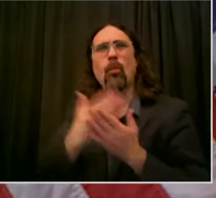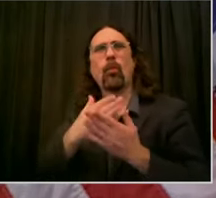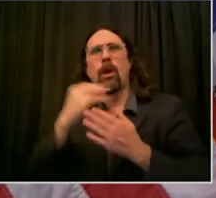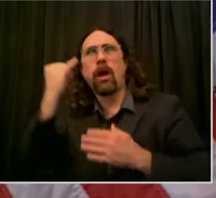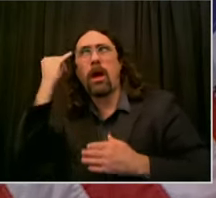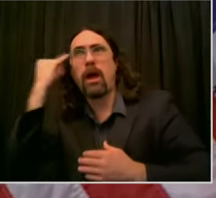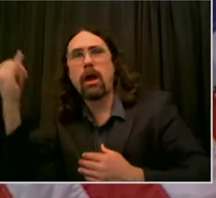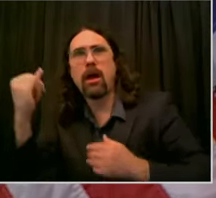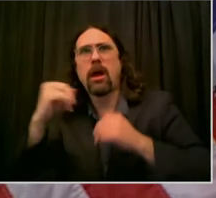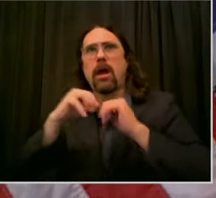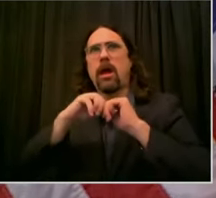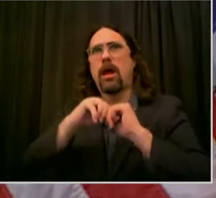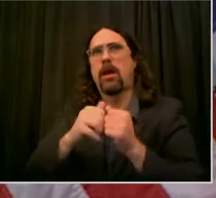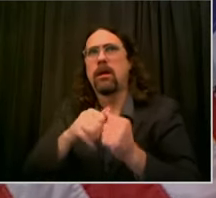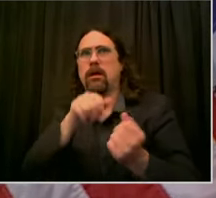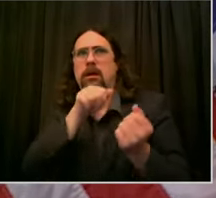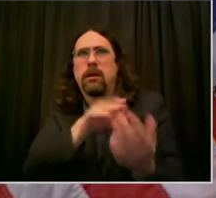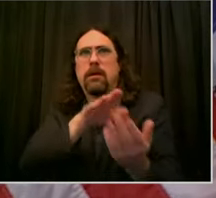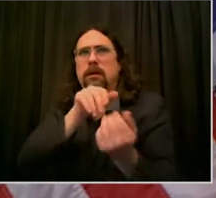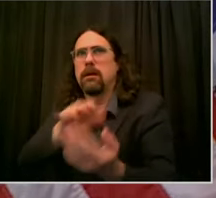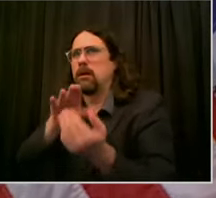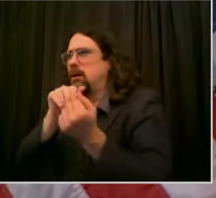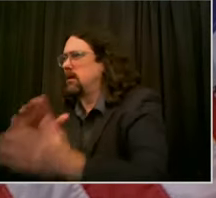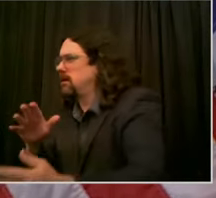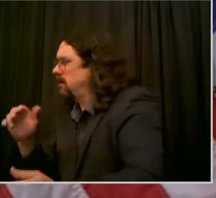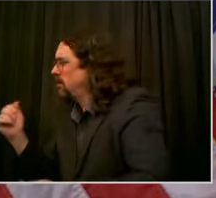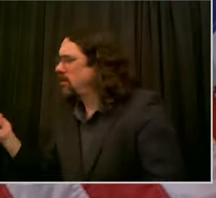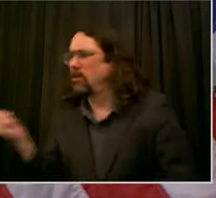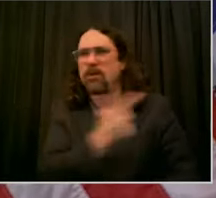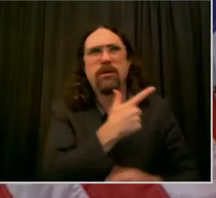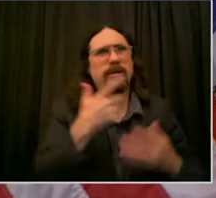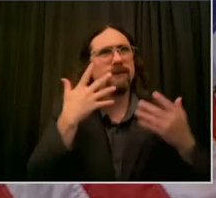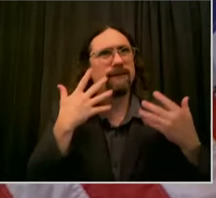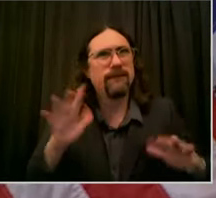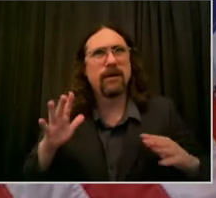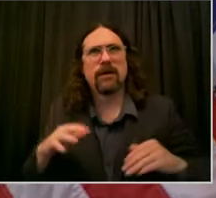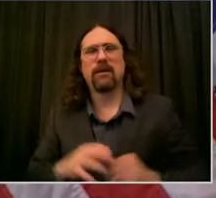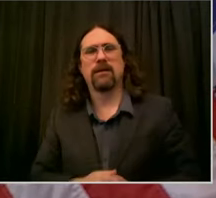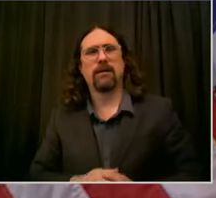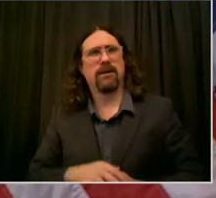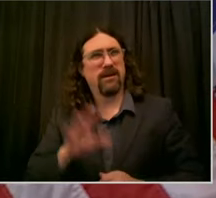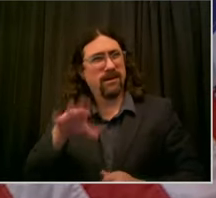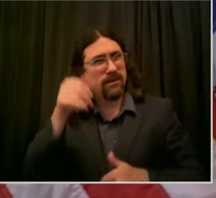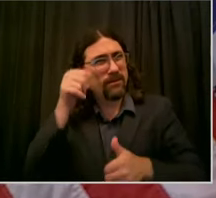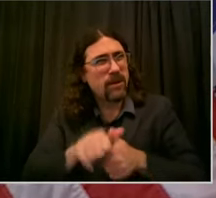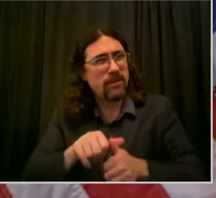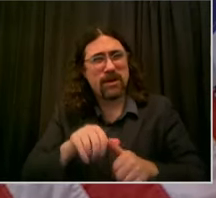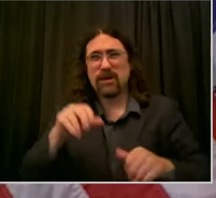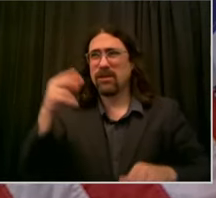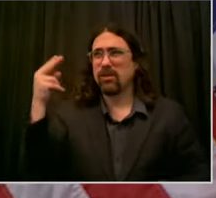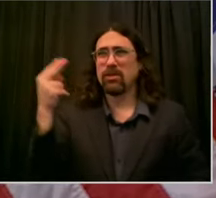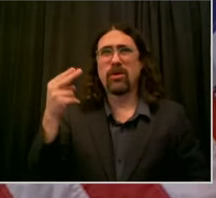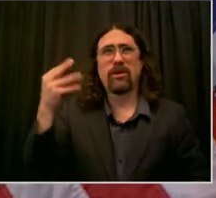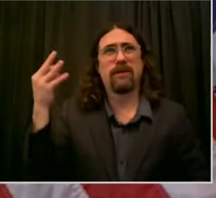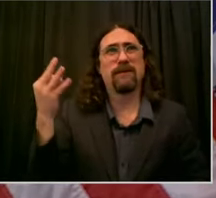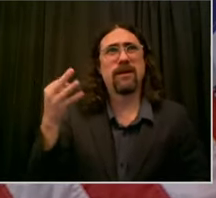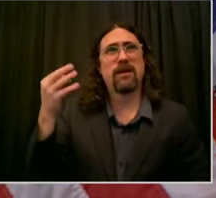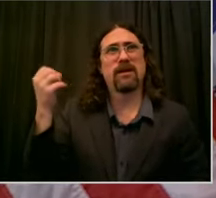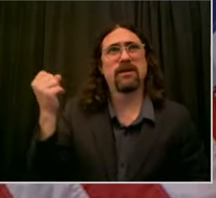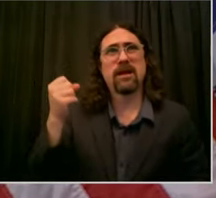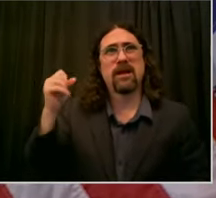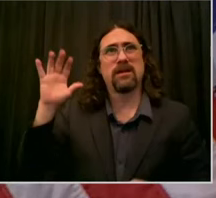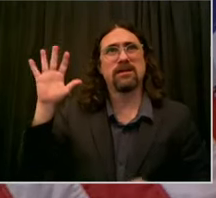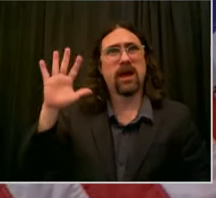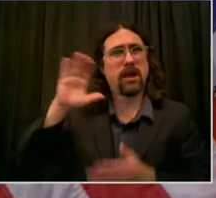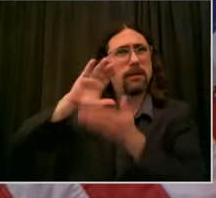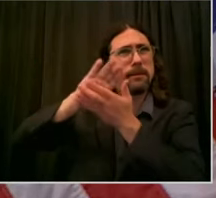no serious instance of any looting in New York City, even if we saw it elsewhere. Things changed on Sunday night. We made an